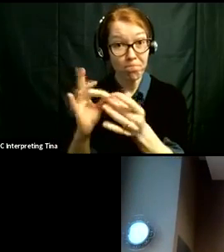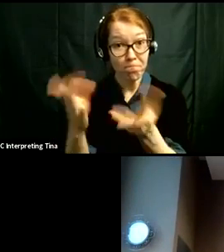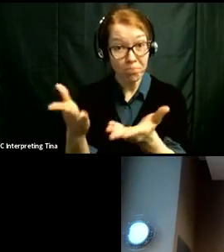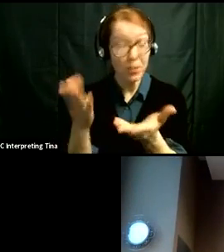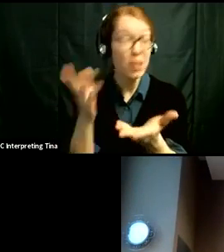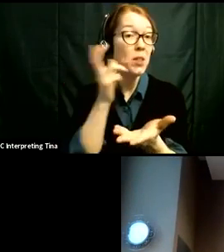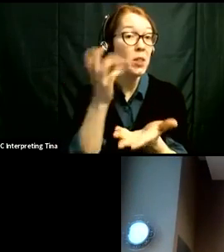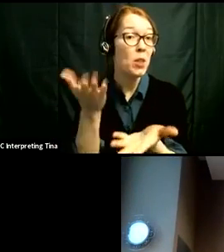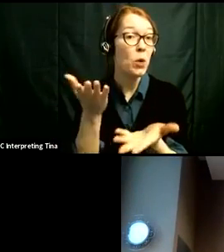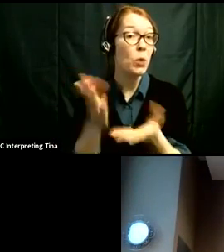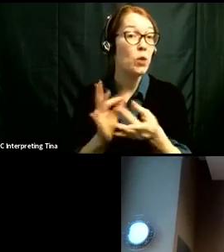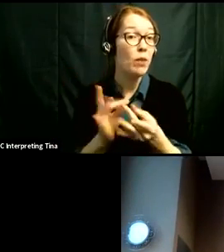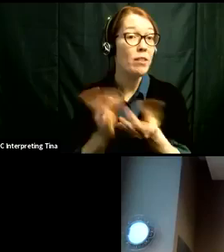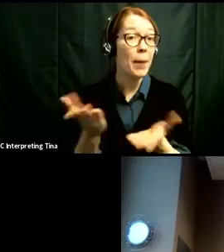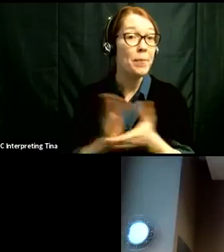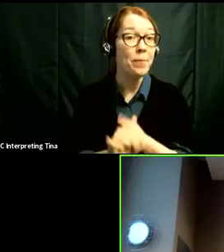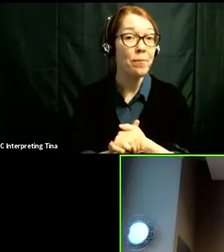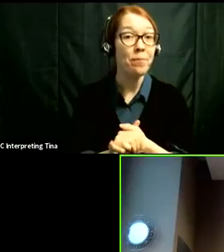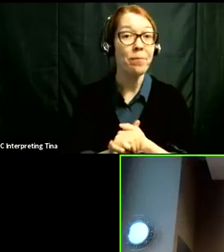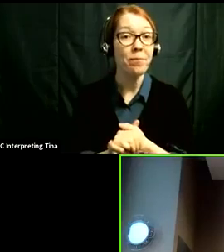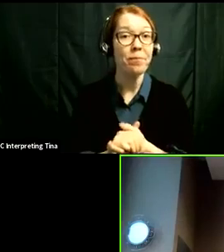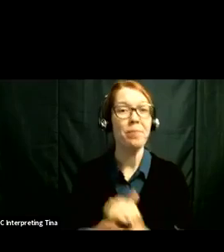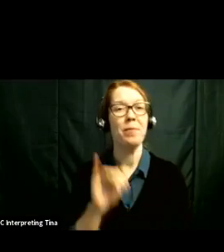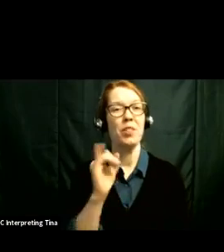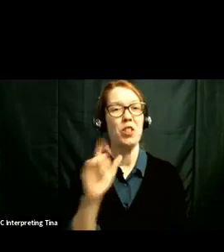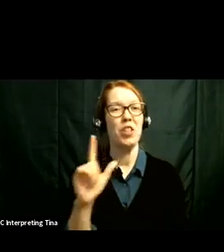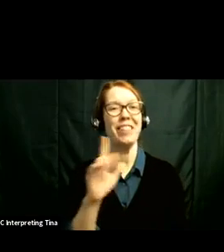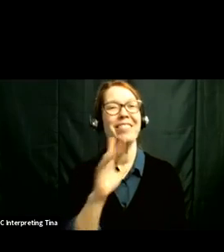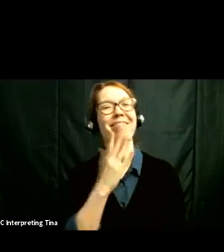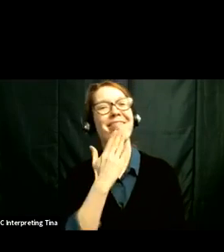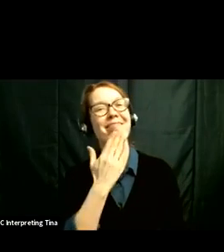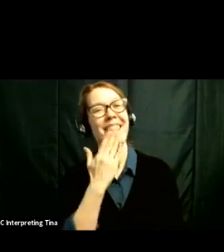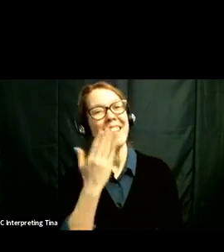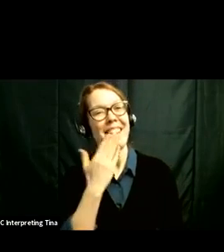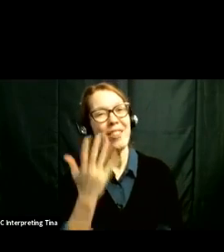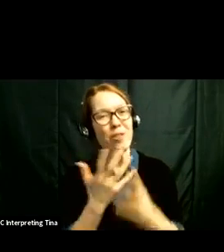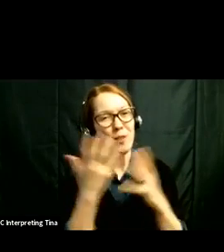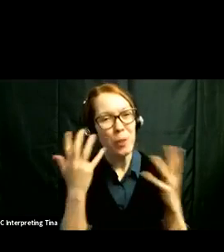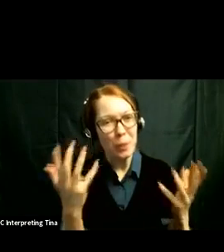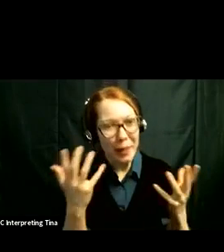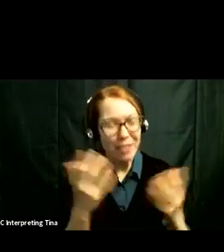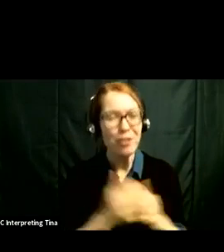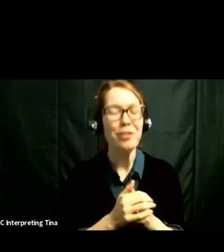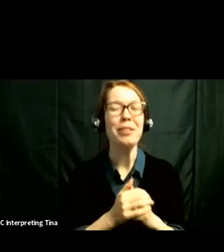let's hear what you have to say. Okay. Well, thank you so much for